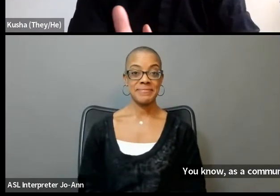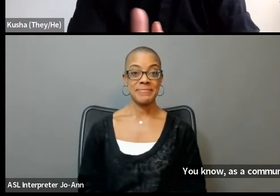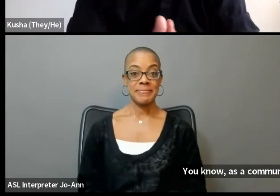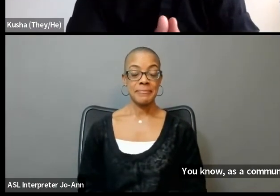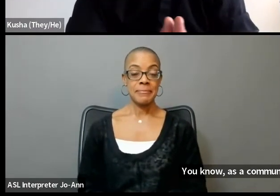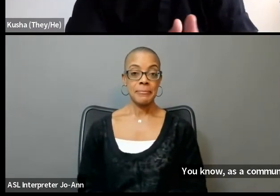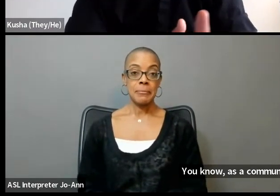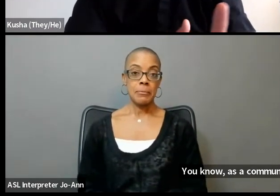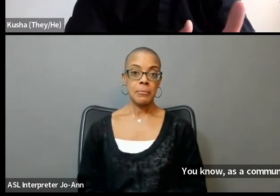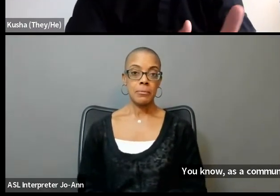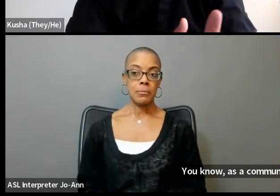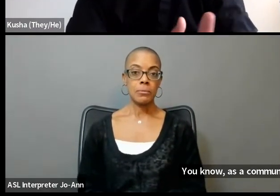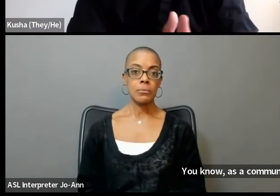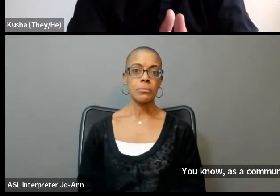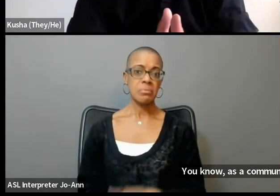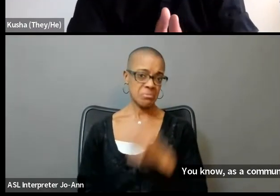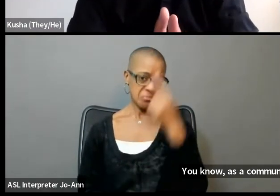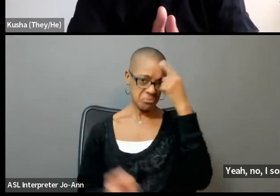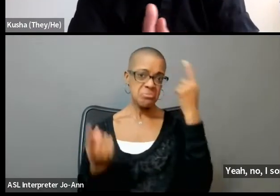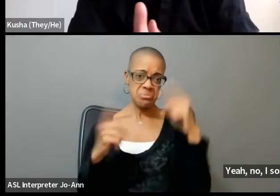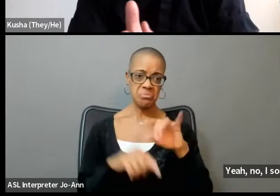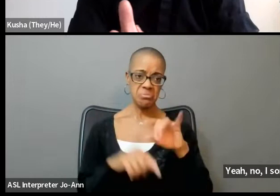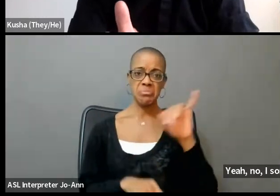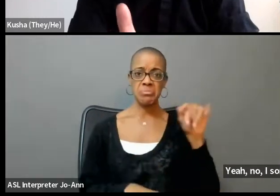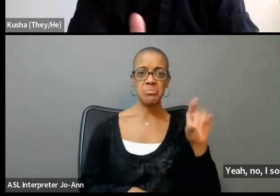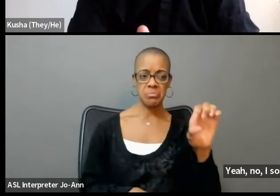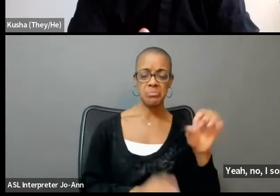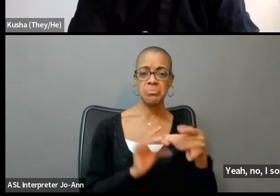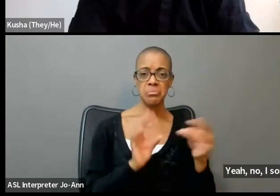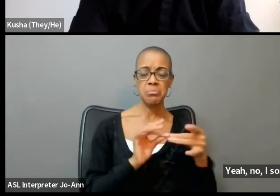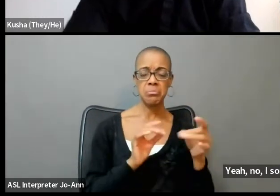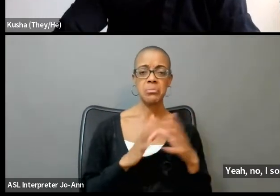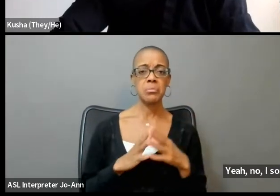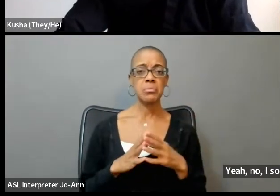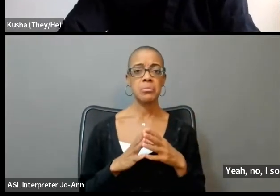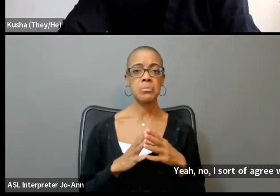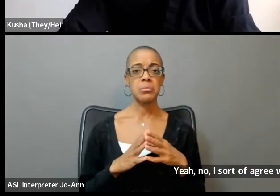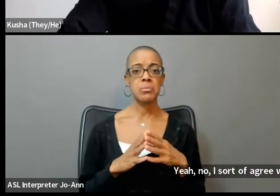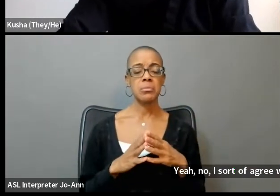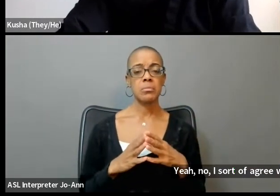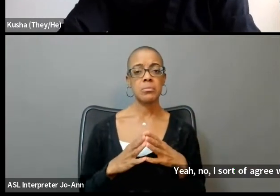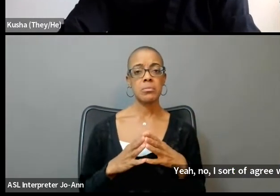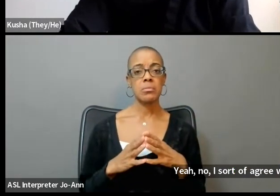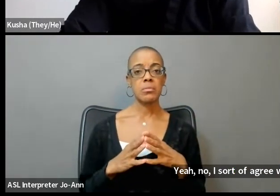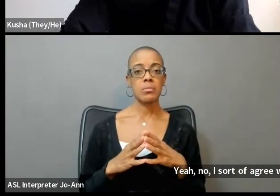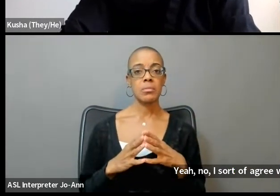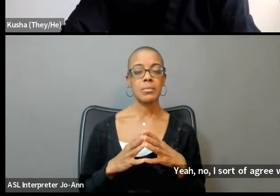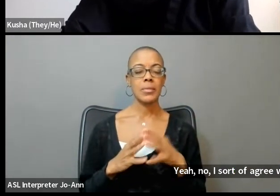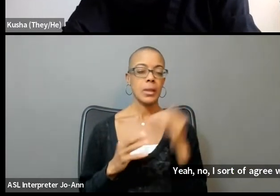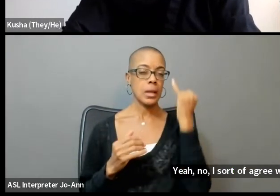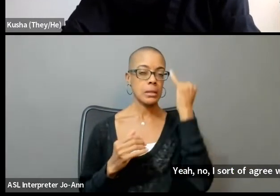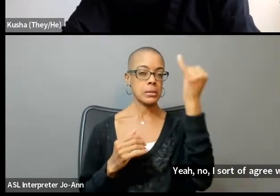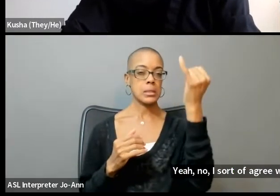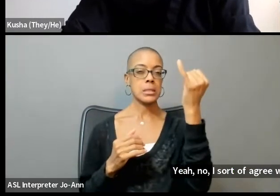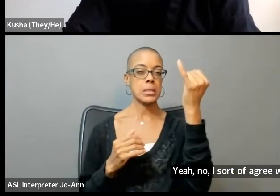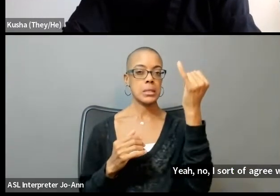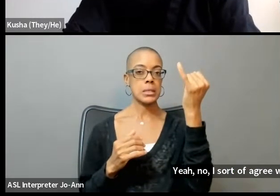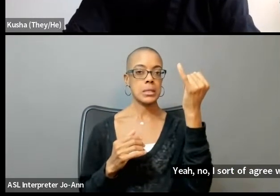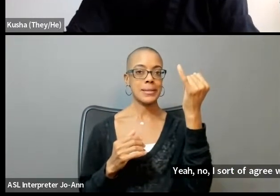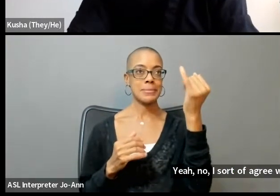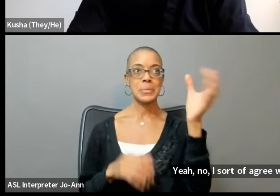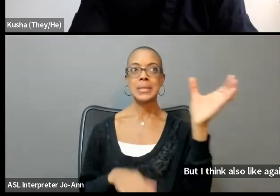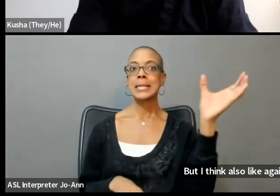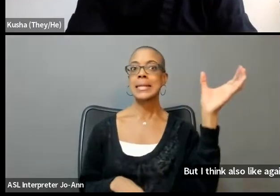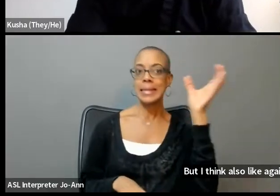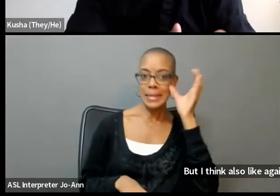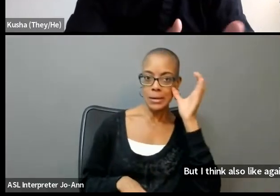Yeah, no, I sort of agree with everything Jade is saying, but I think also again, this notion of being able to hear other people, I